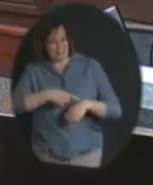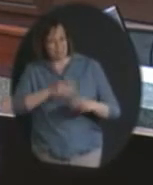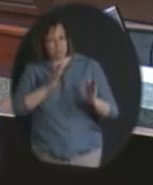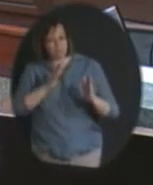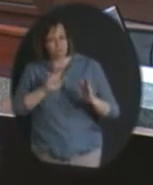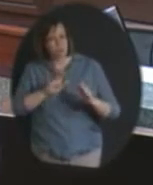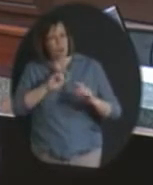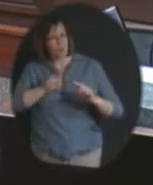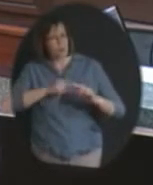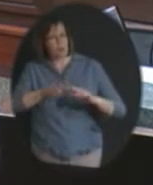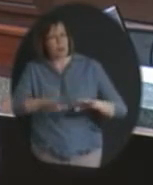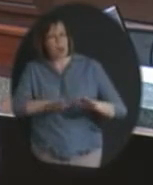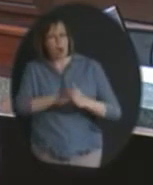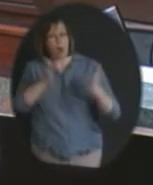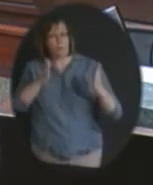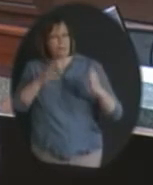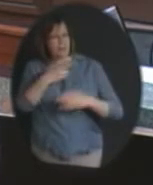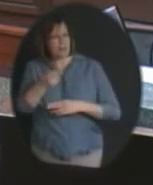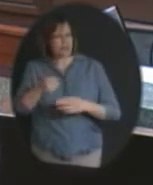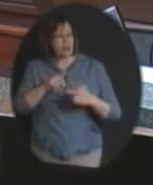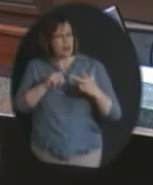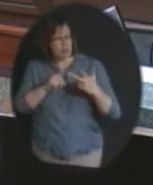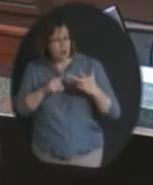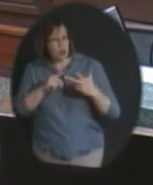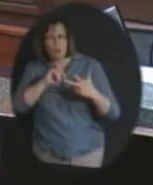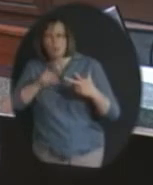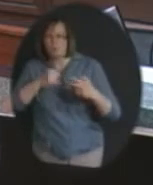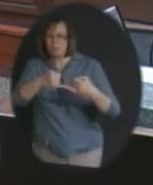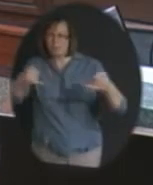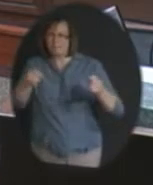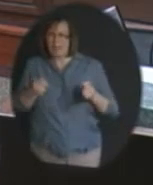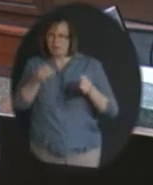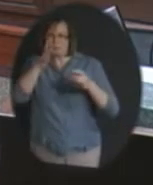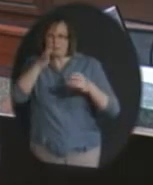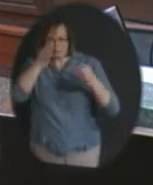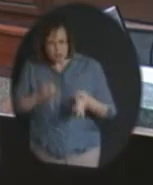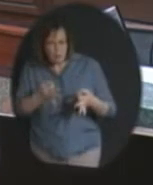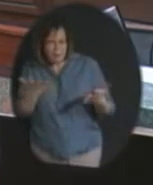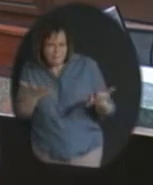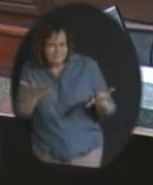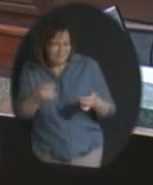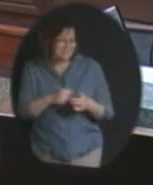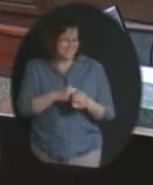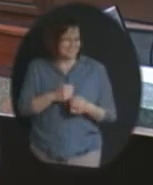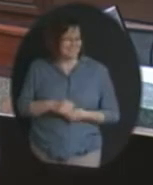the opening of the high school? Actually, and the third question is, when will the boundaries be determined? It was the boundaries, I think, was 2.